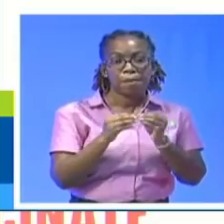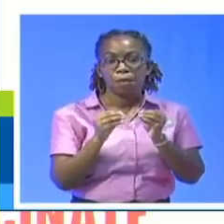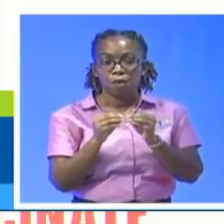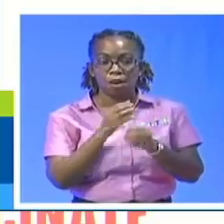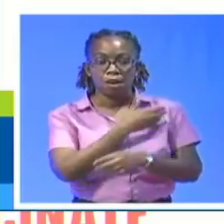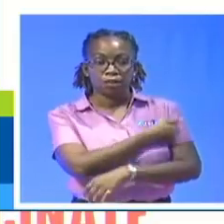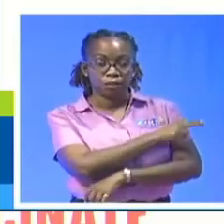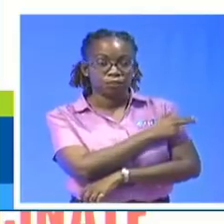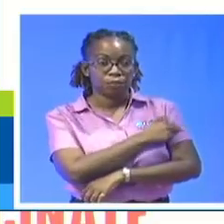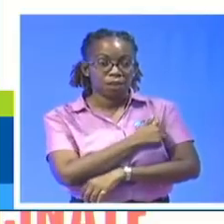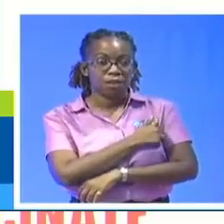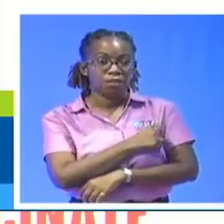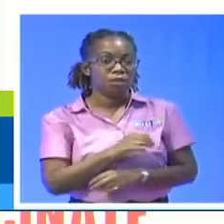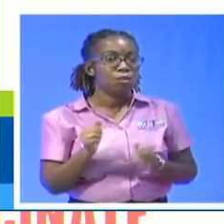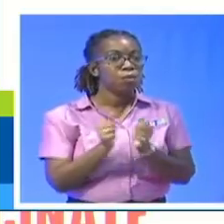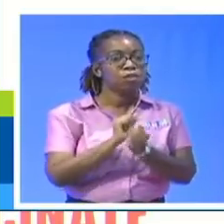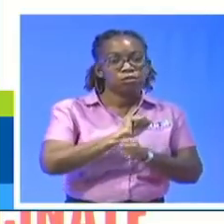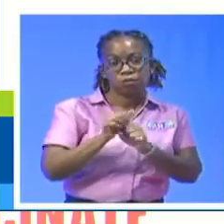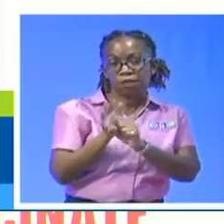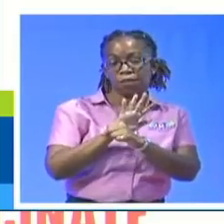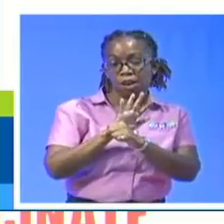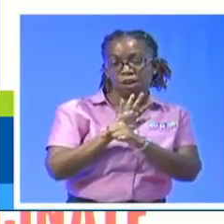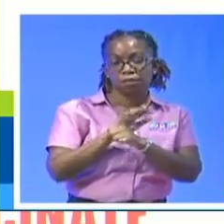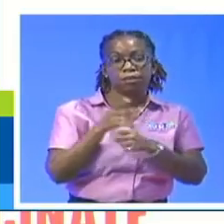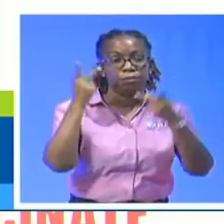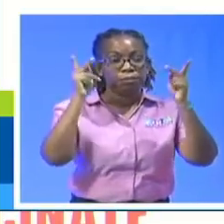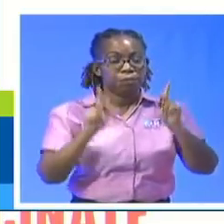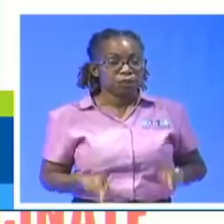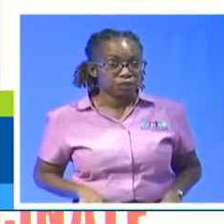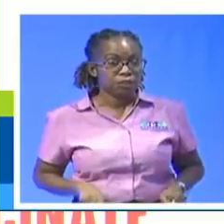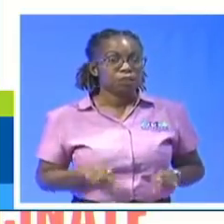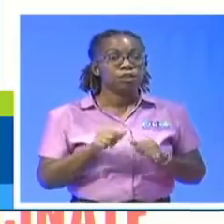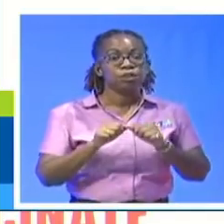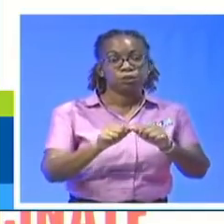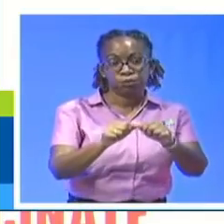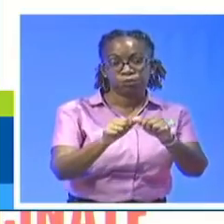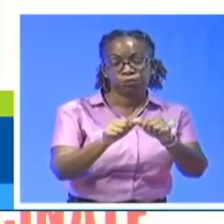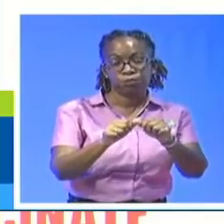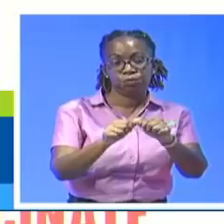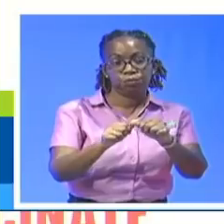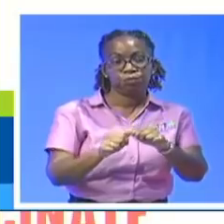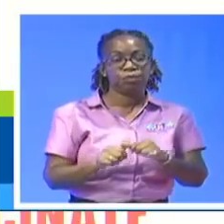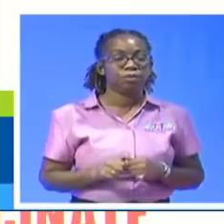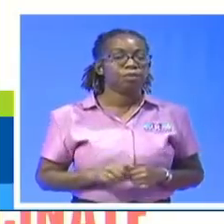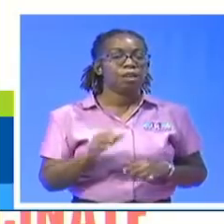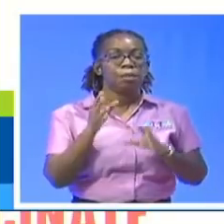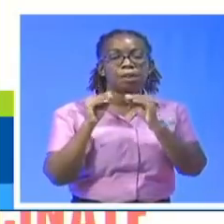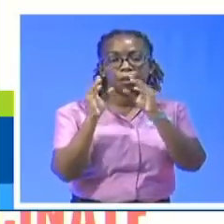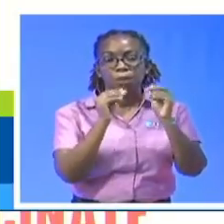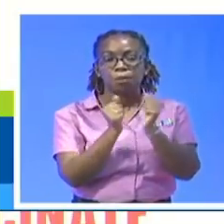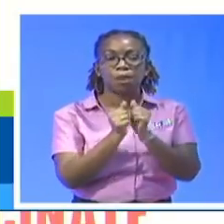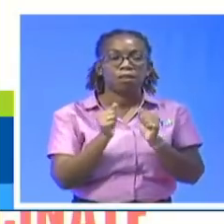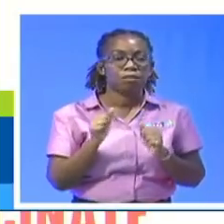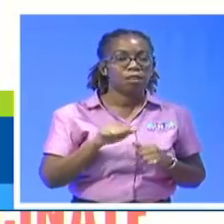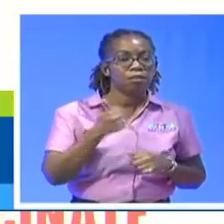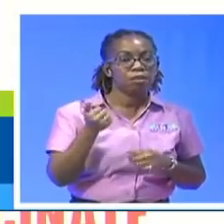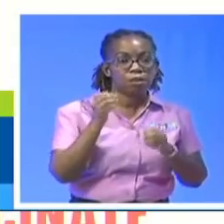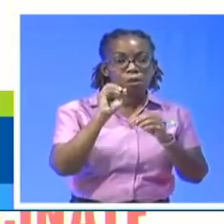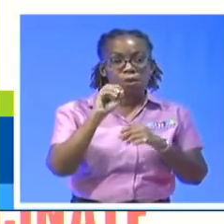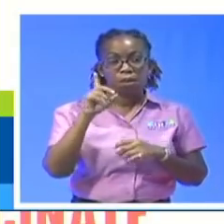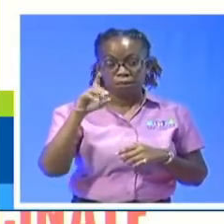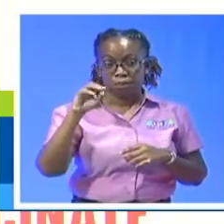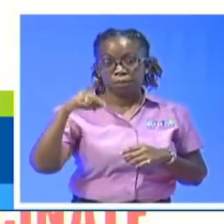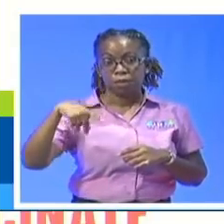facilities treating with COVID-19 patients. Our continued stakeholder engagement through the Office of Disaster Preparedness and